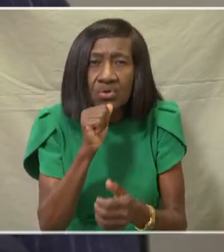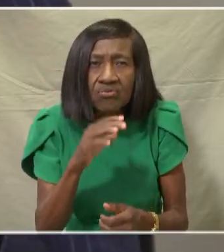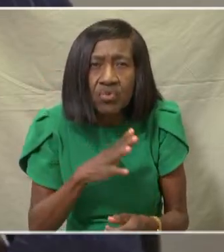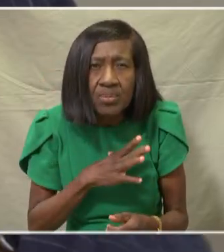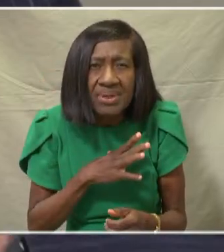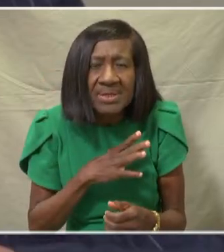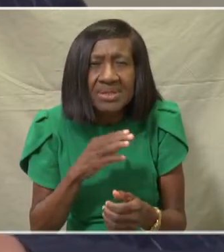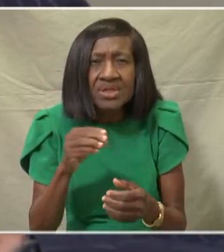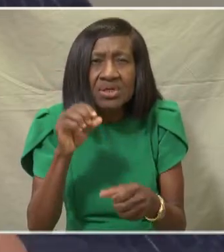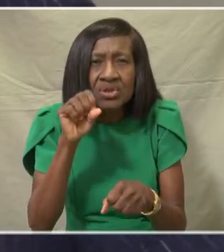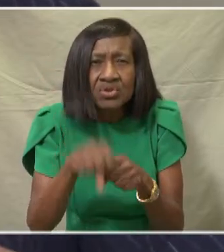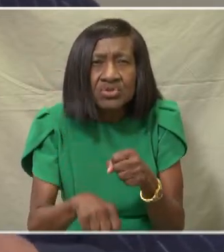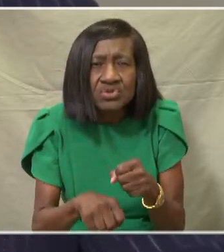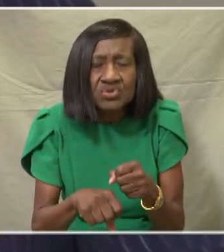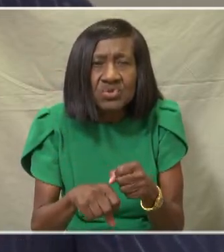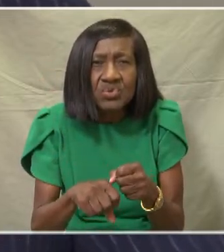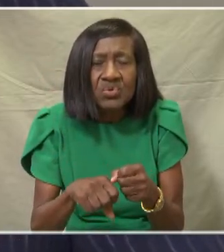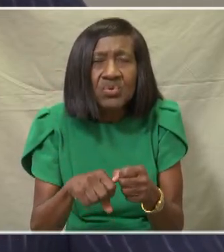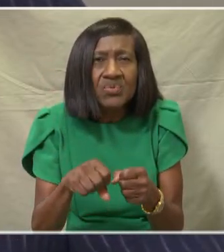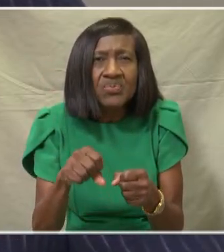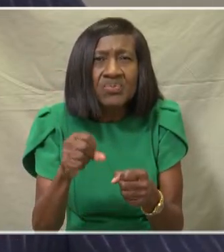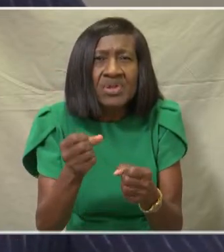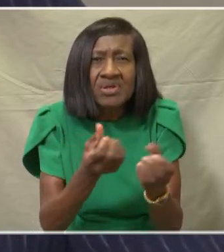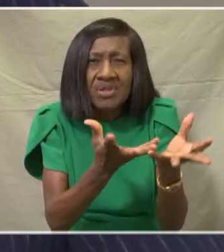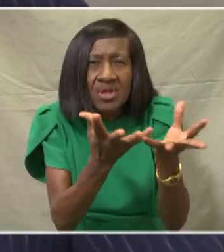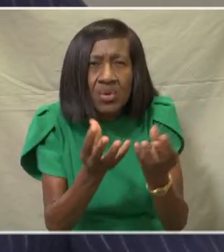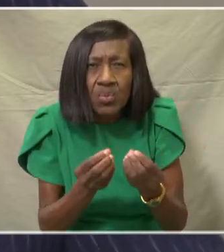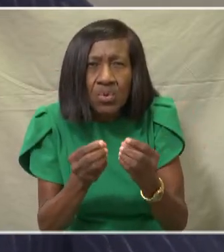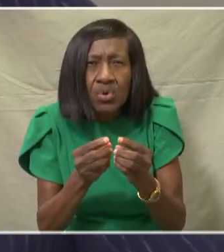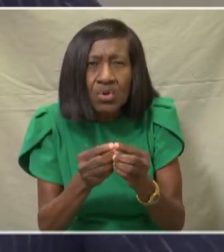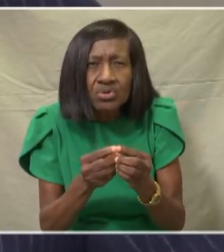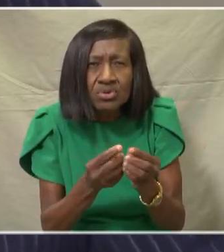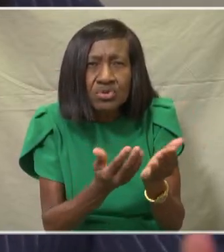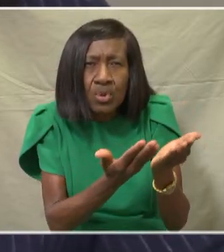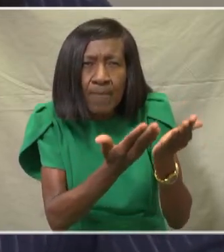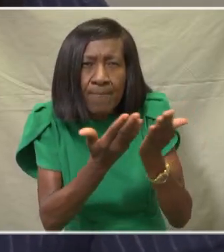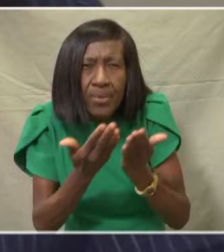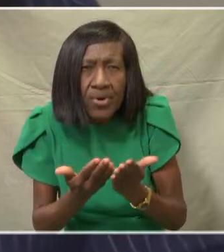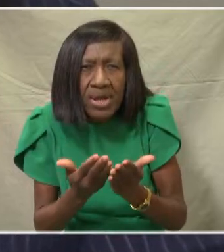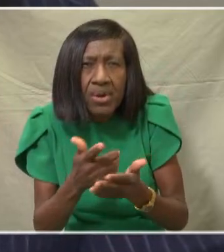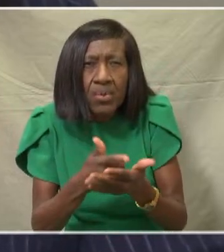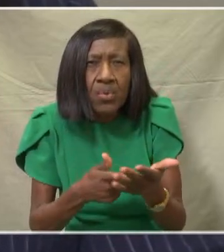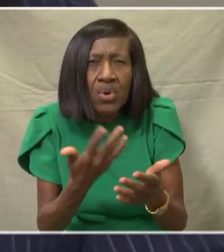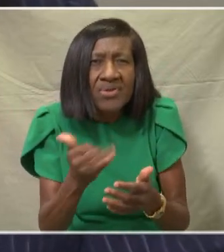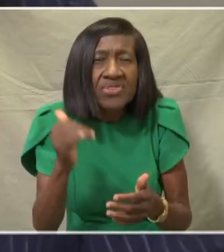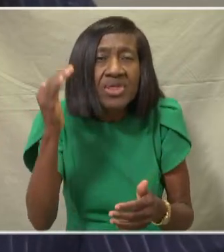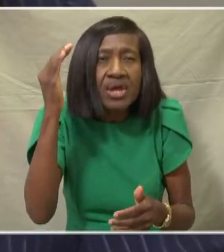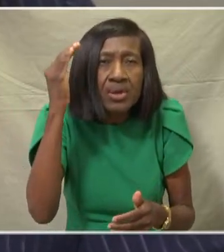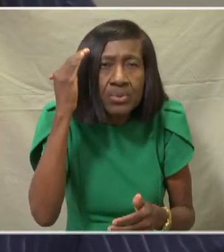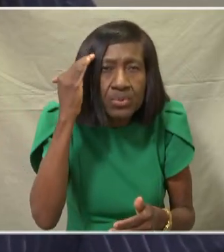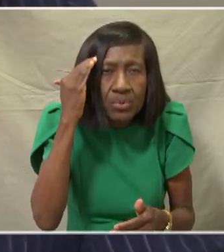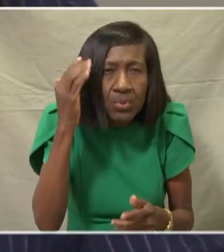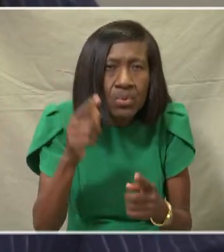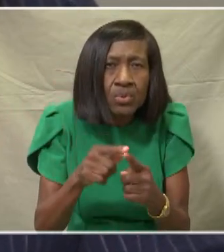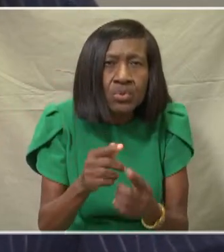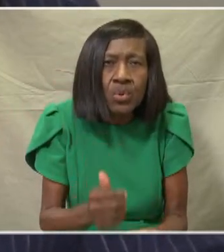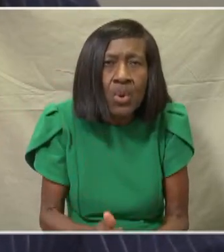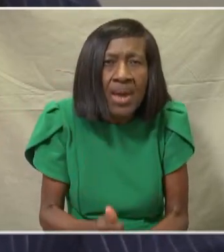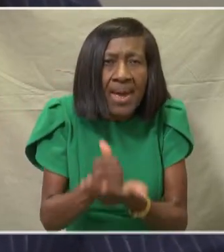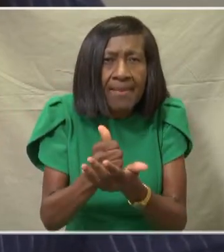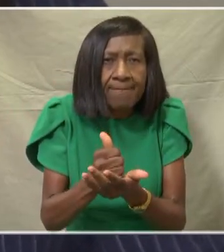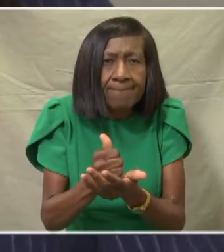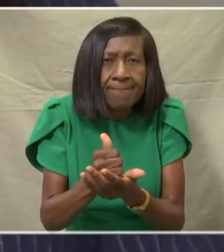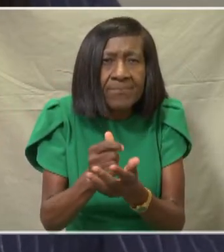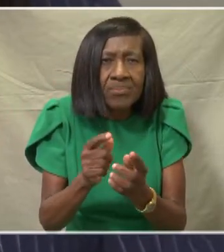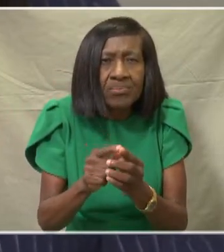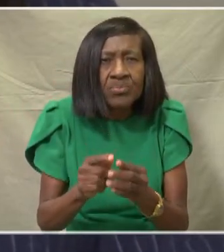law. So we just want to bring our knowledge of that to bear. It's again, as Rob said, it's just something we'd like to offer,